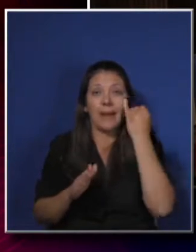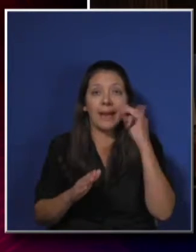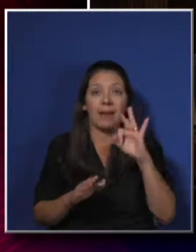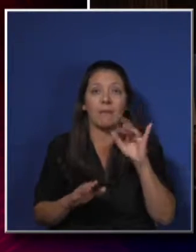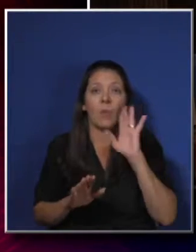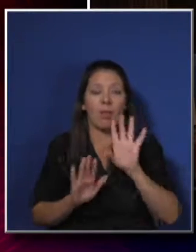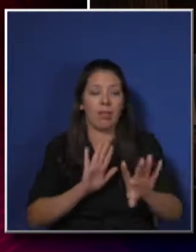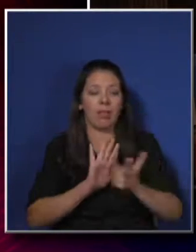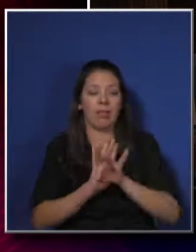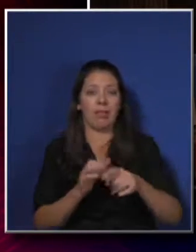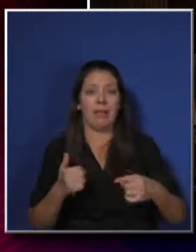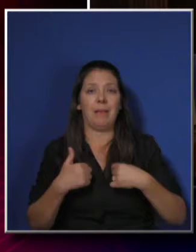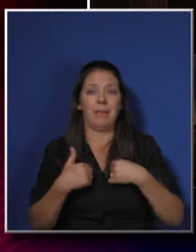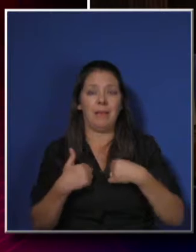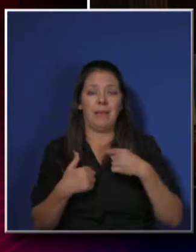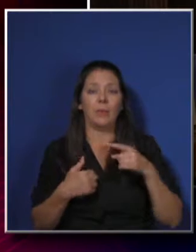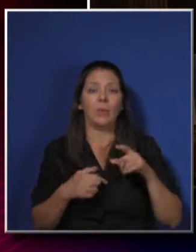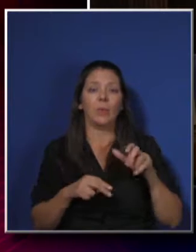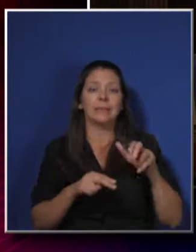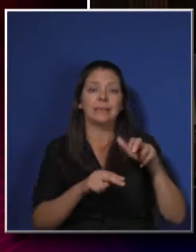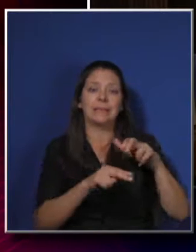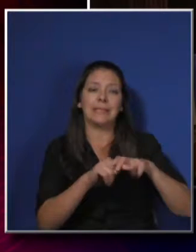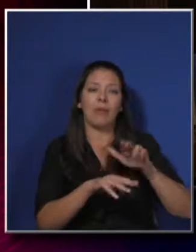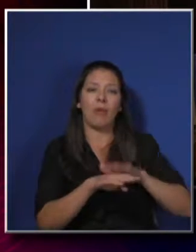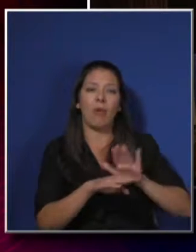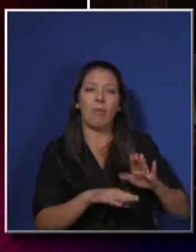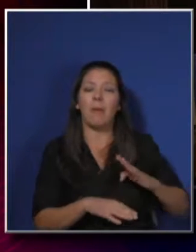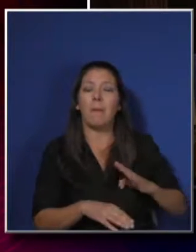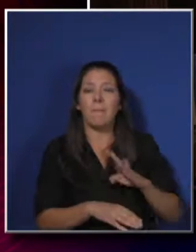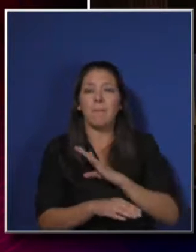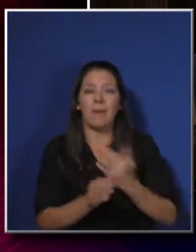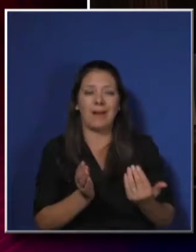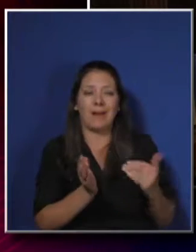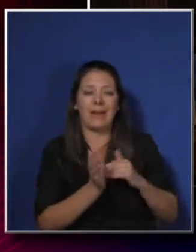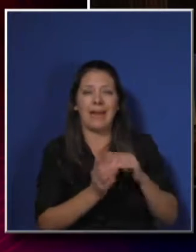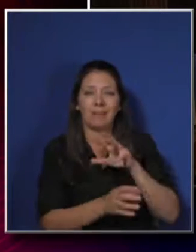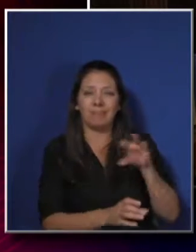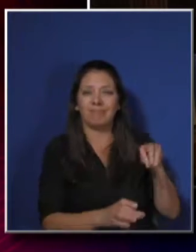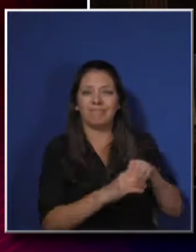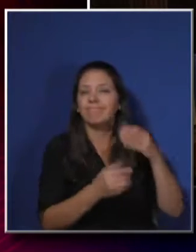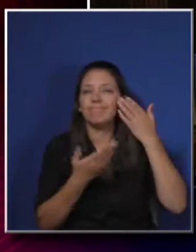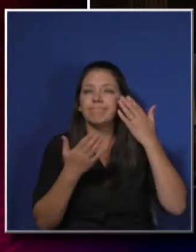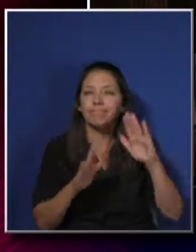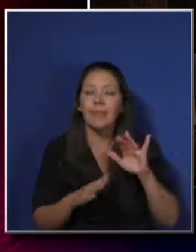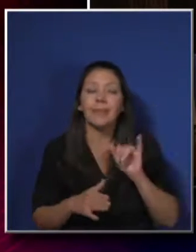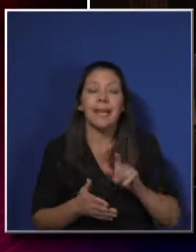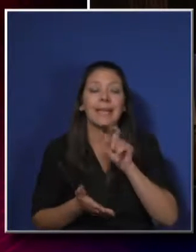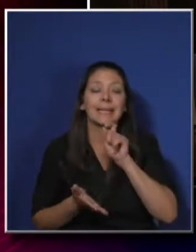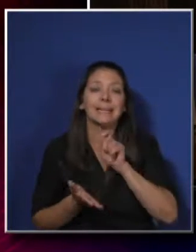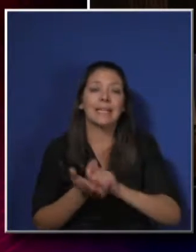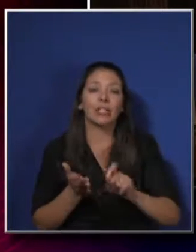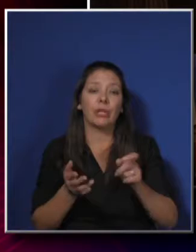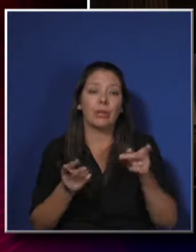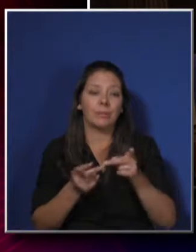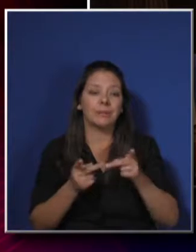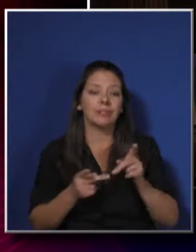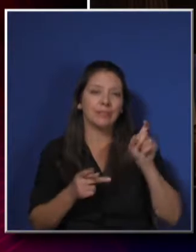into another seat on the board. So the secretary position would need to be